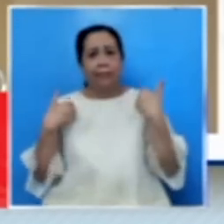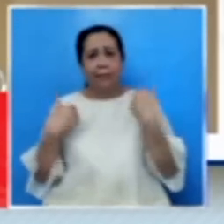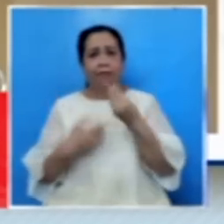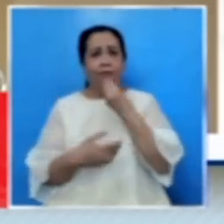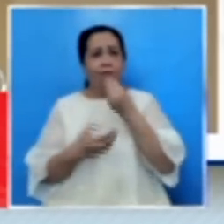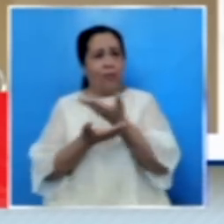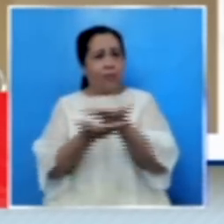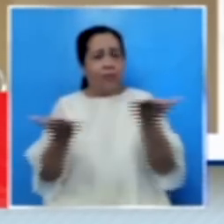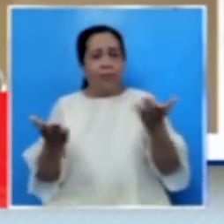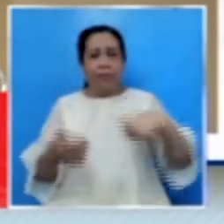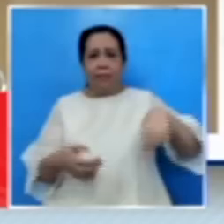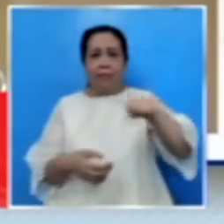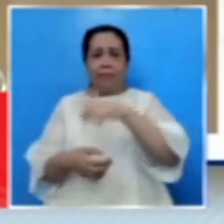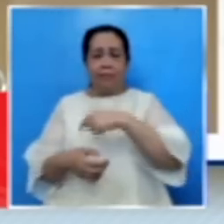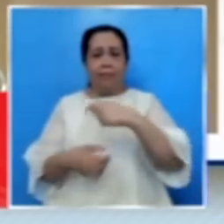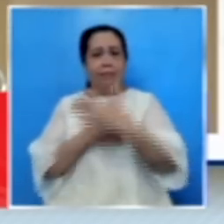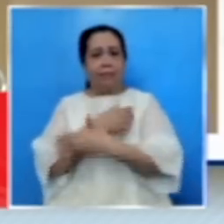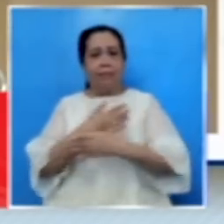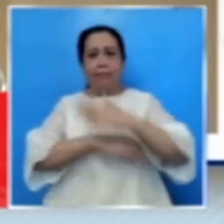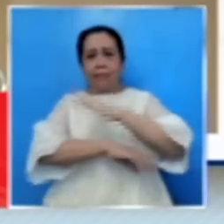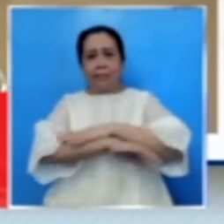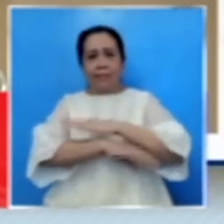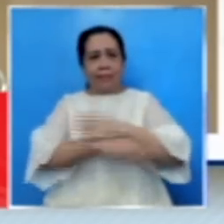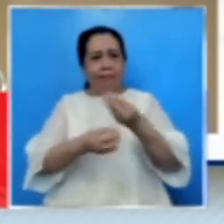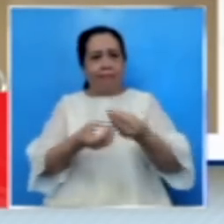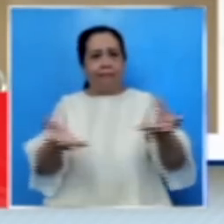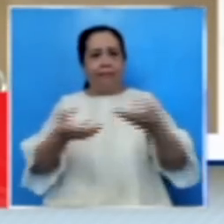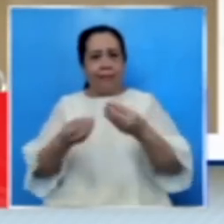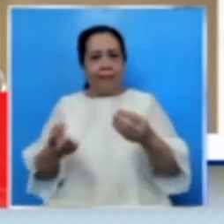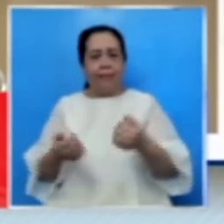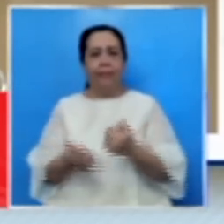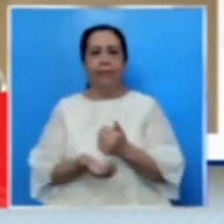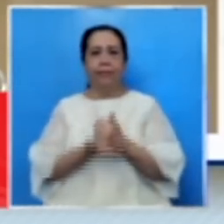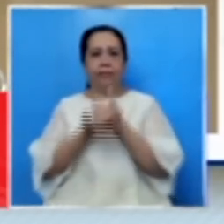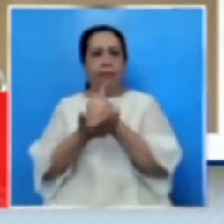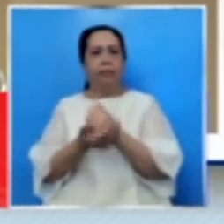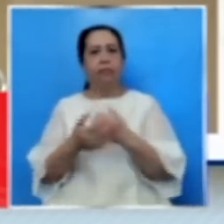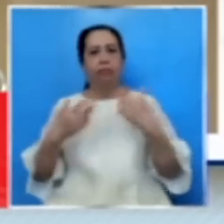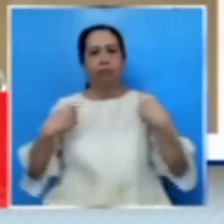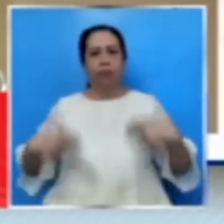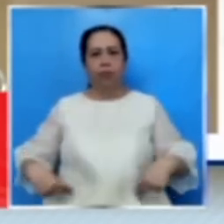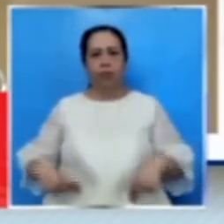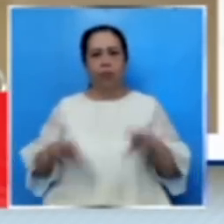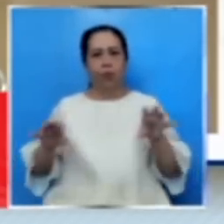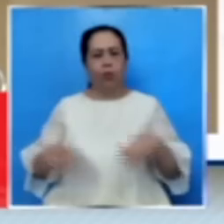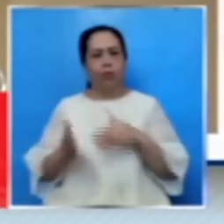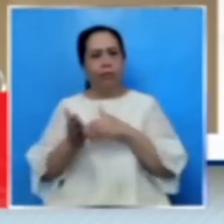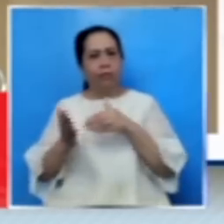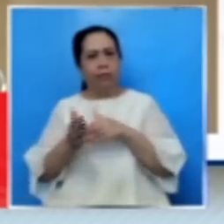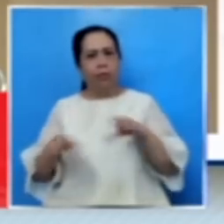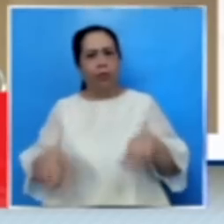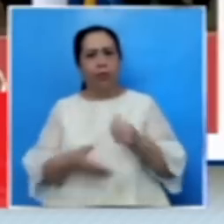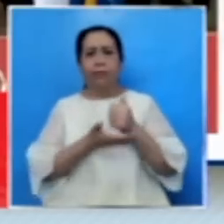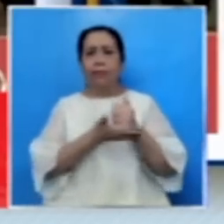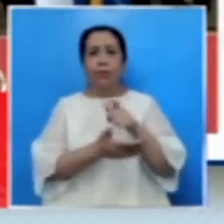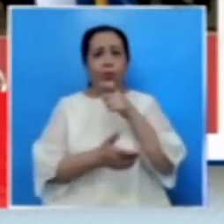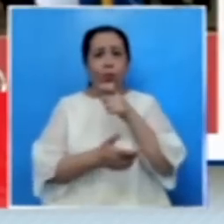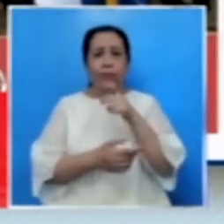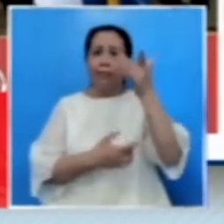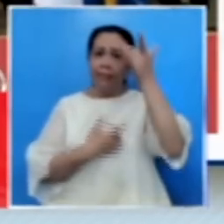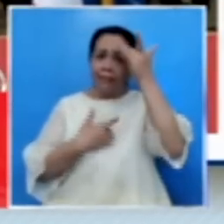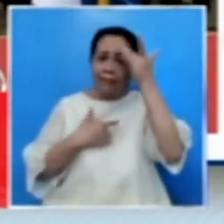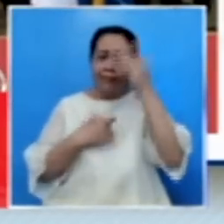our tables, dedicated health workers who help the sick,